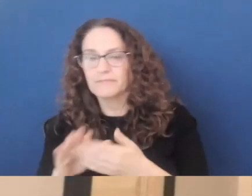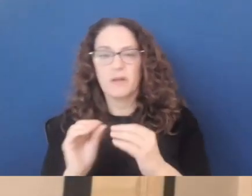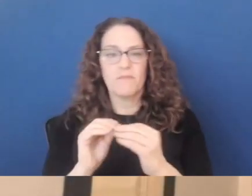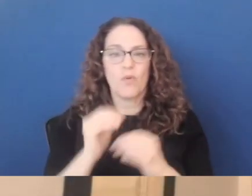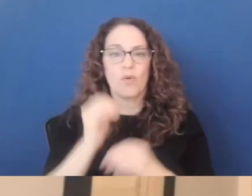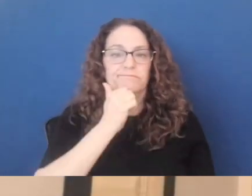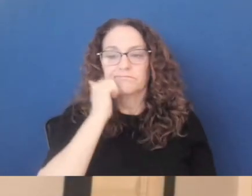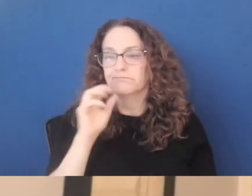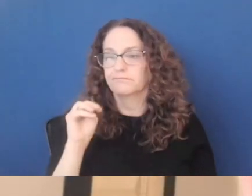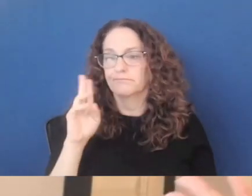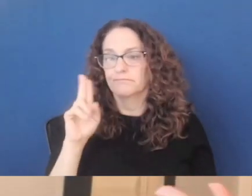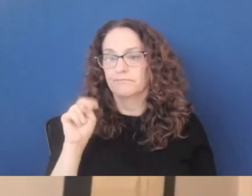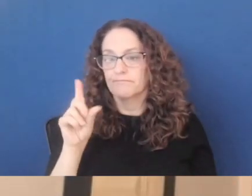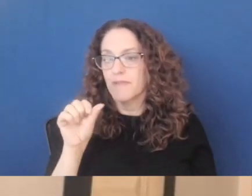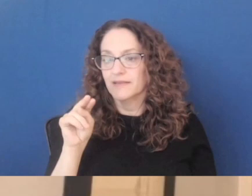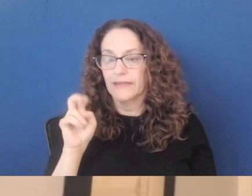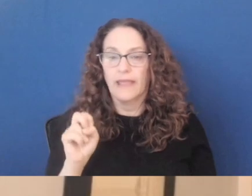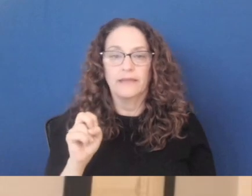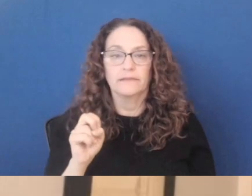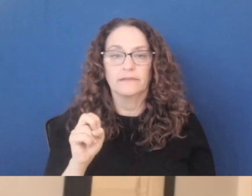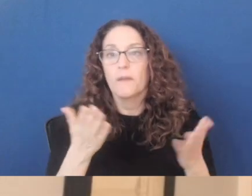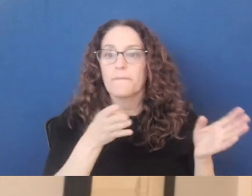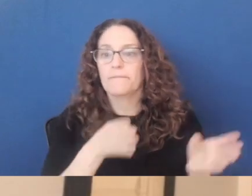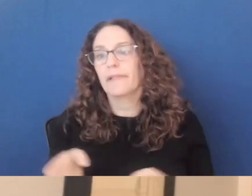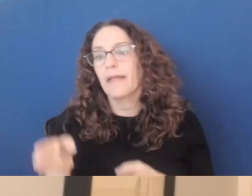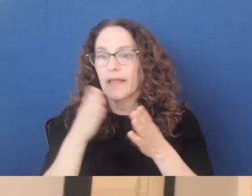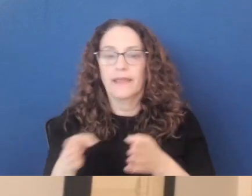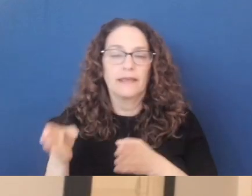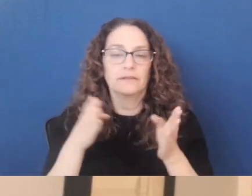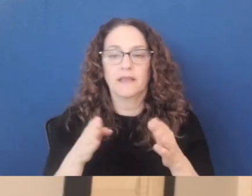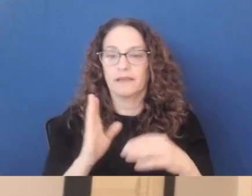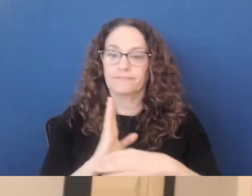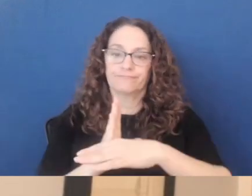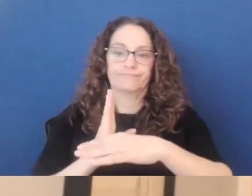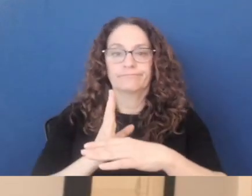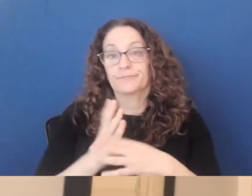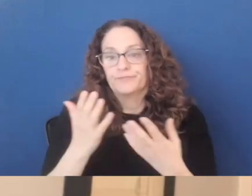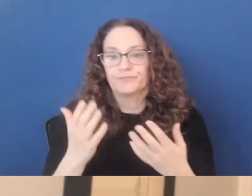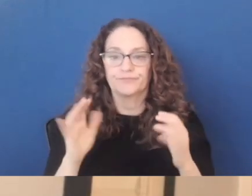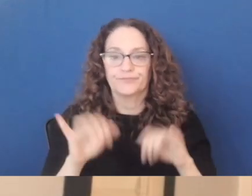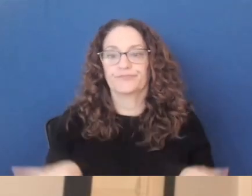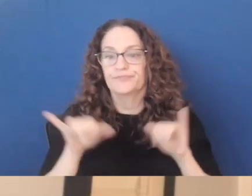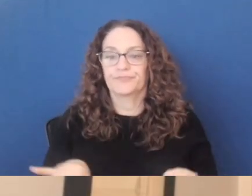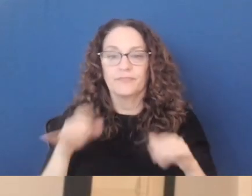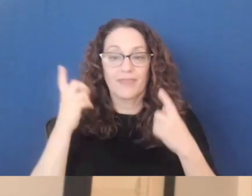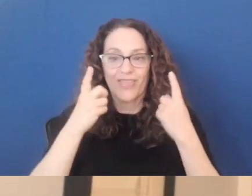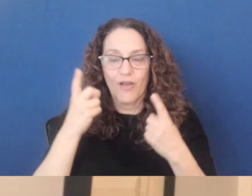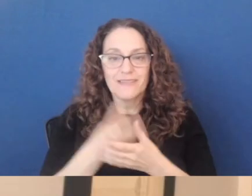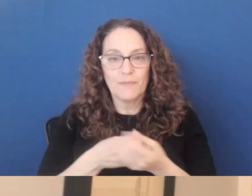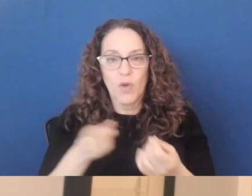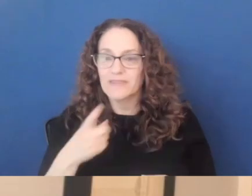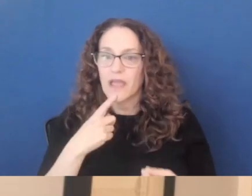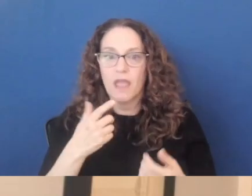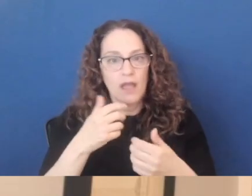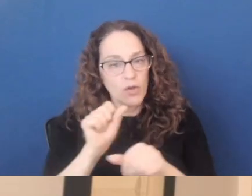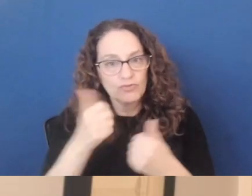thoughts, the planning, just the everyday stuff. And they're both saying that no matter how hard they've tried to work